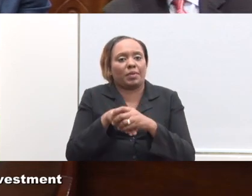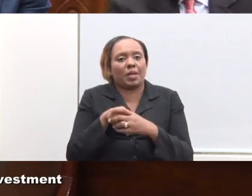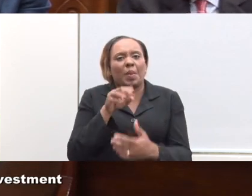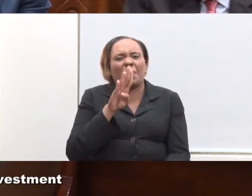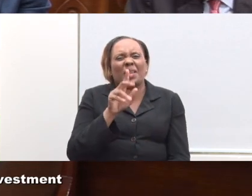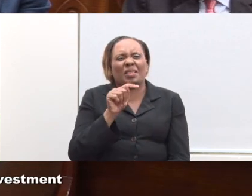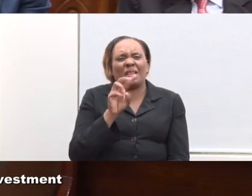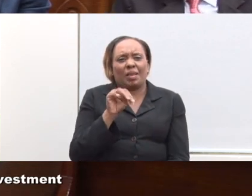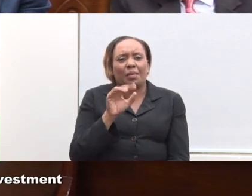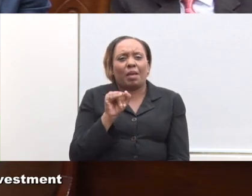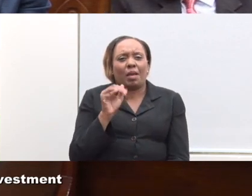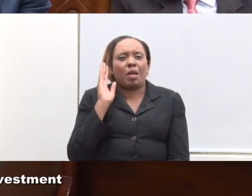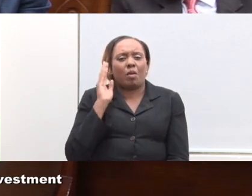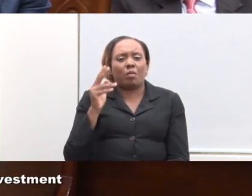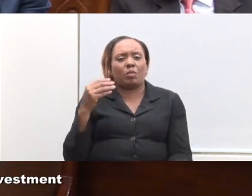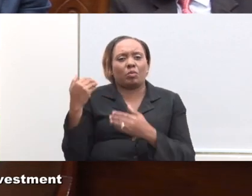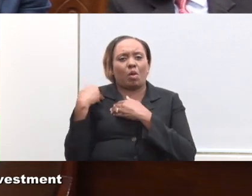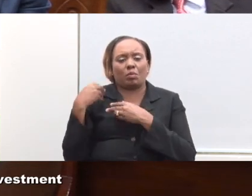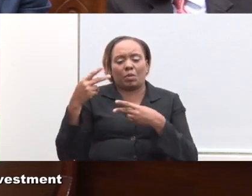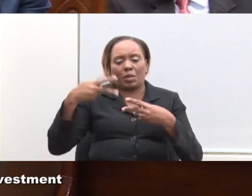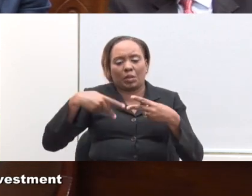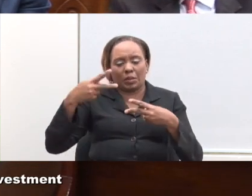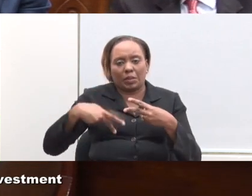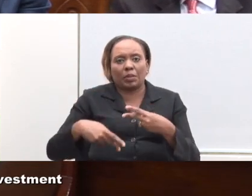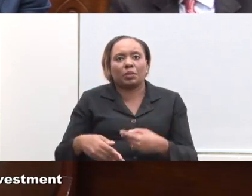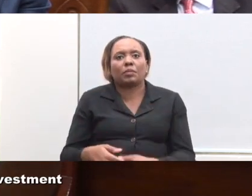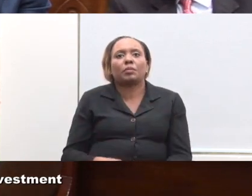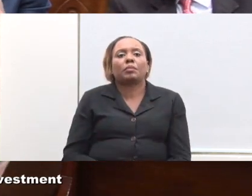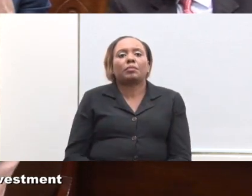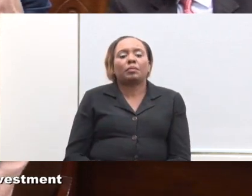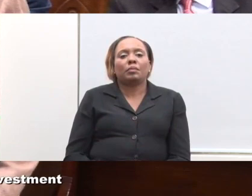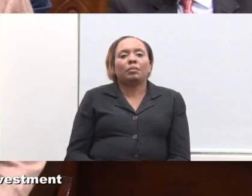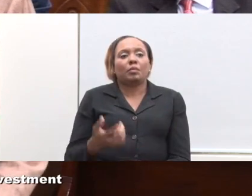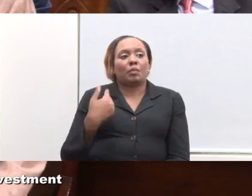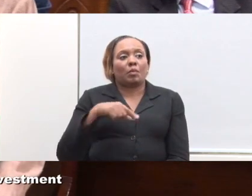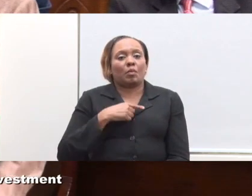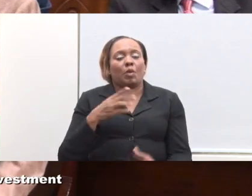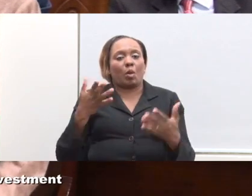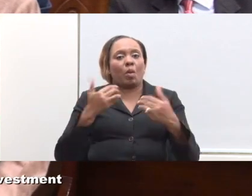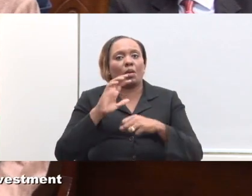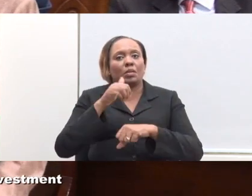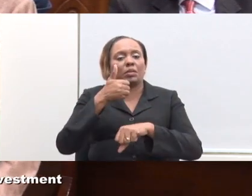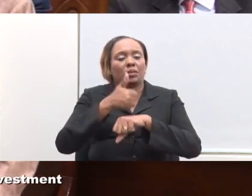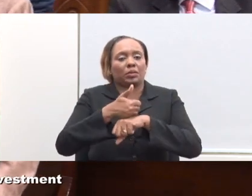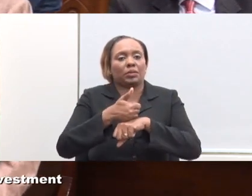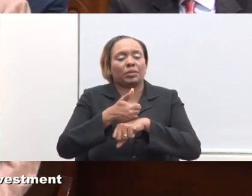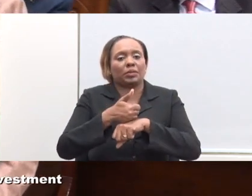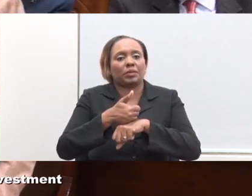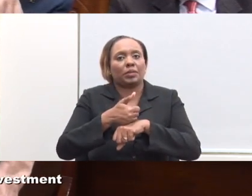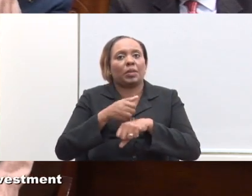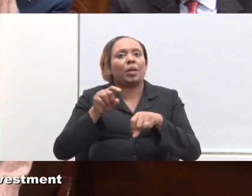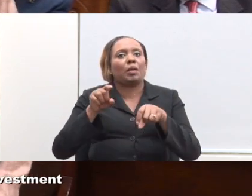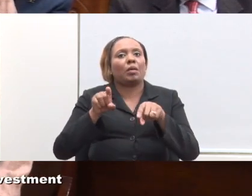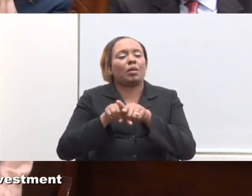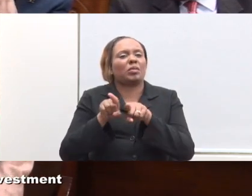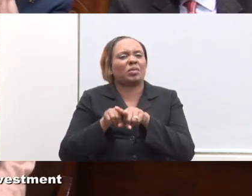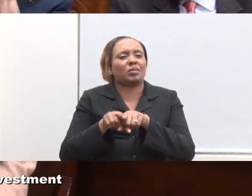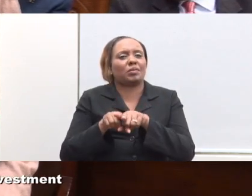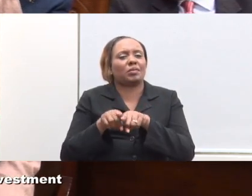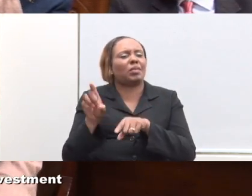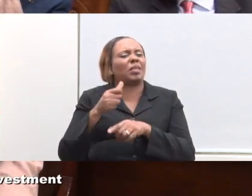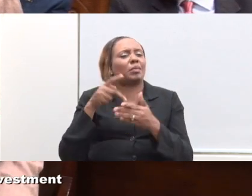Square Freedom Park in this year of our Lord, and that we want to believe that Barbadians will come to